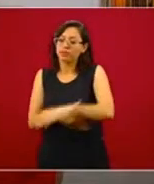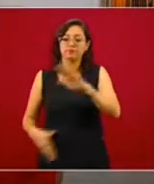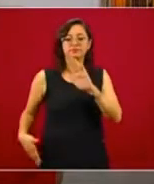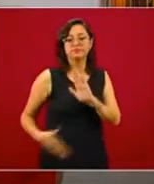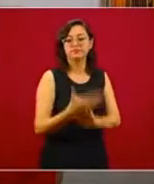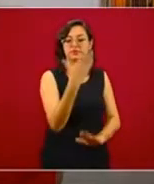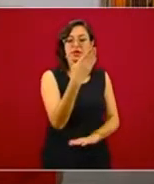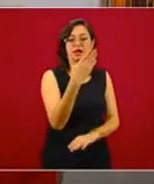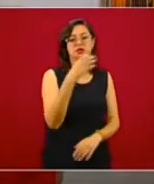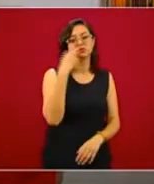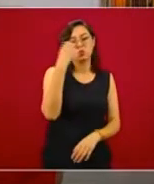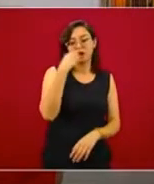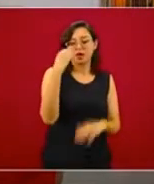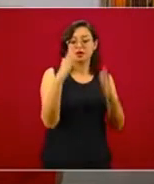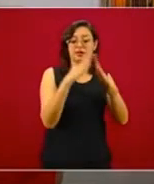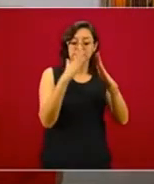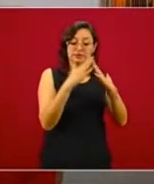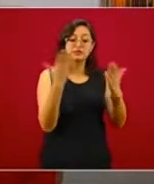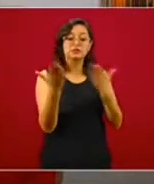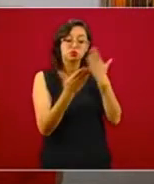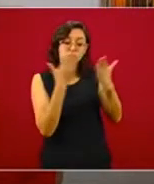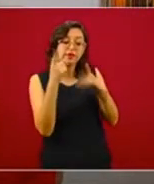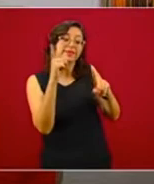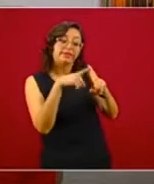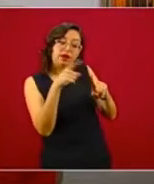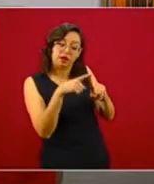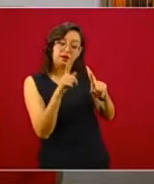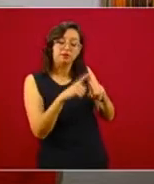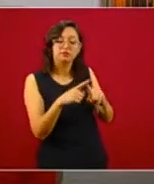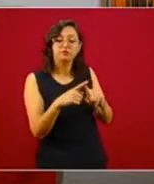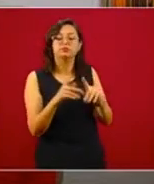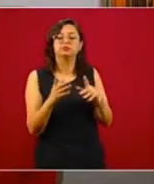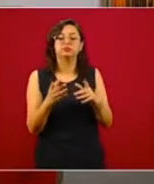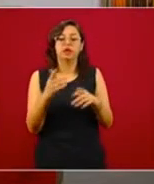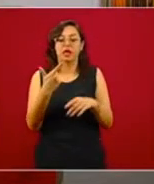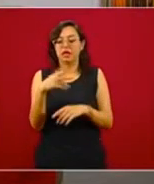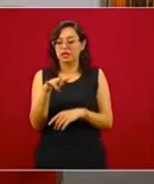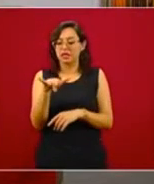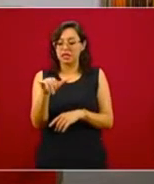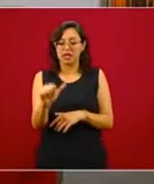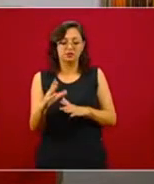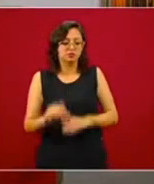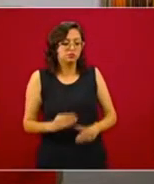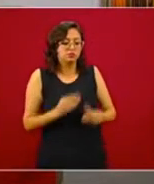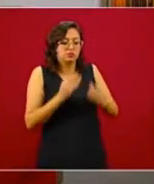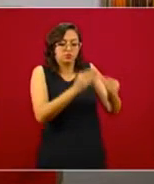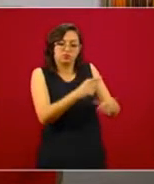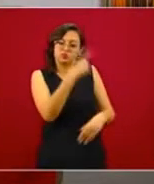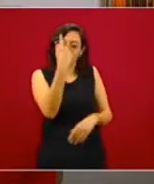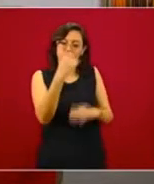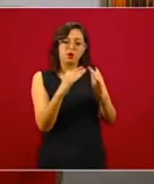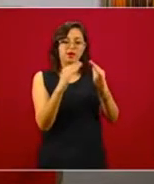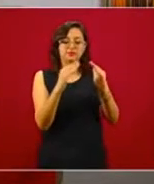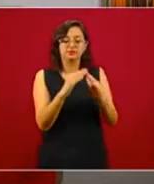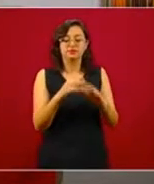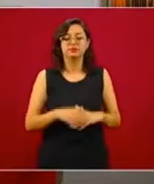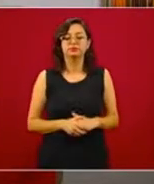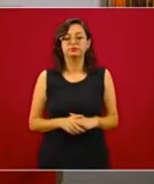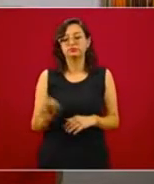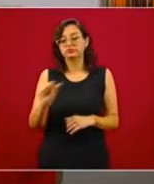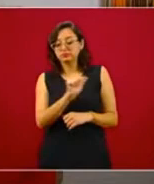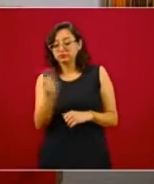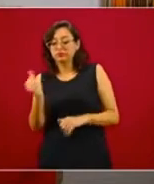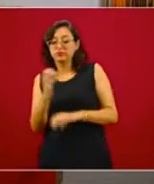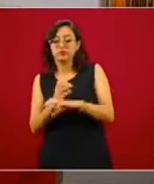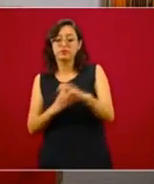their books to take home for studying. Certain homeworks, guides were given to